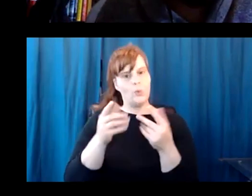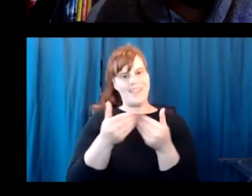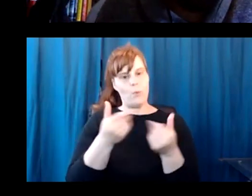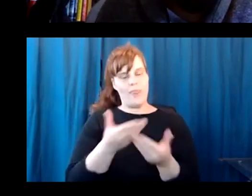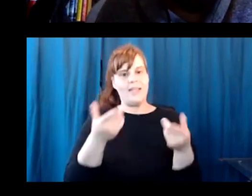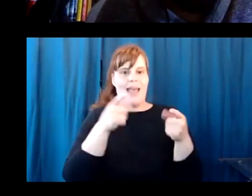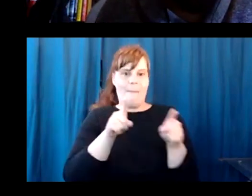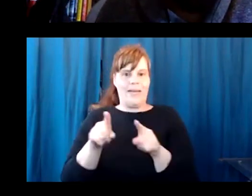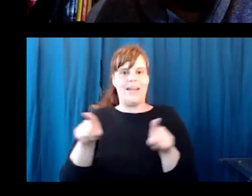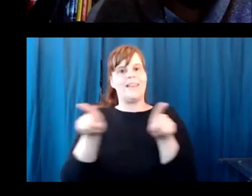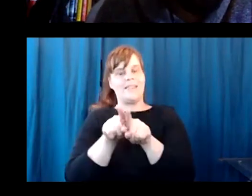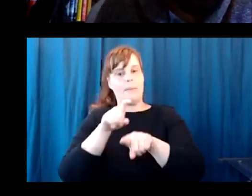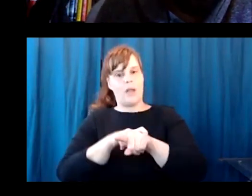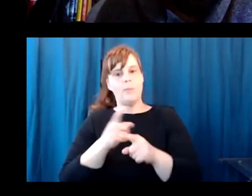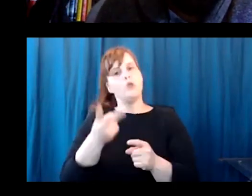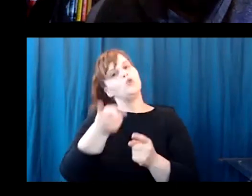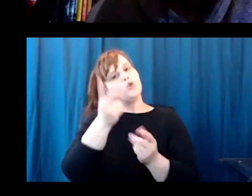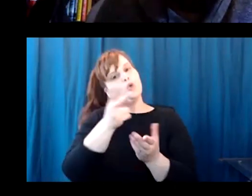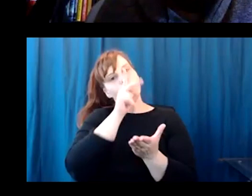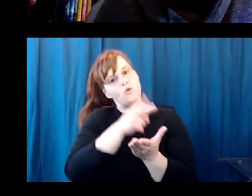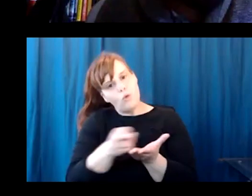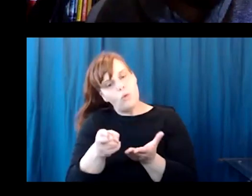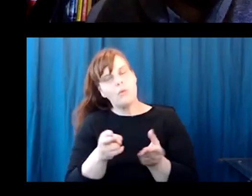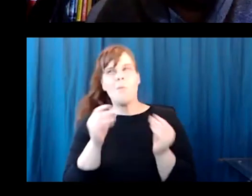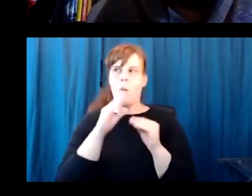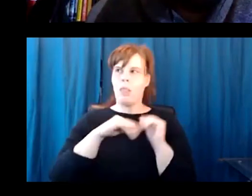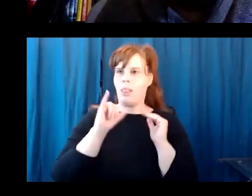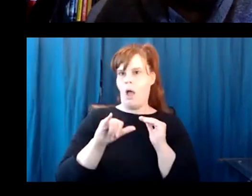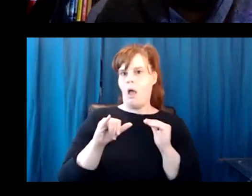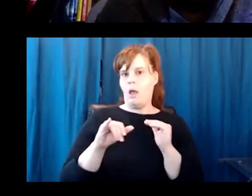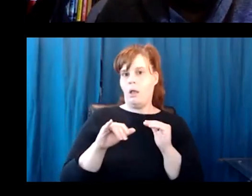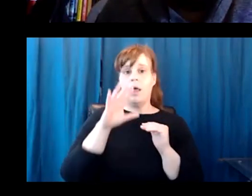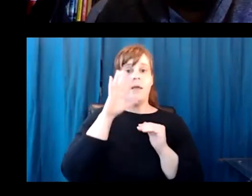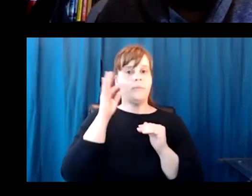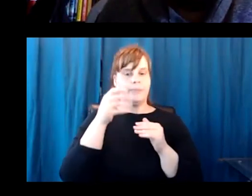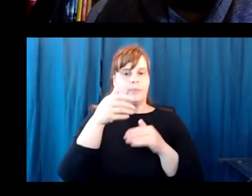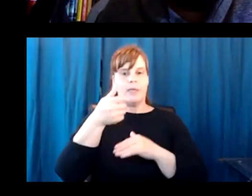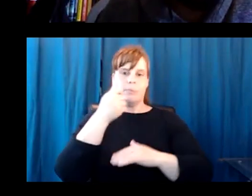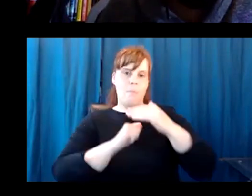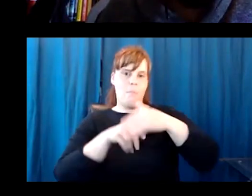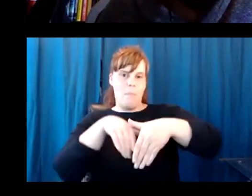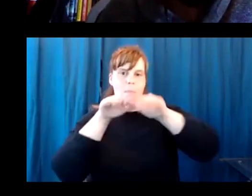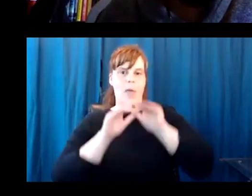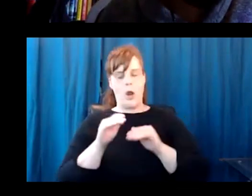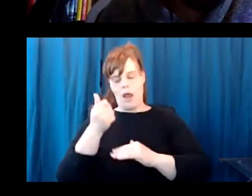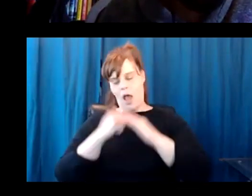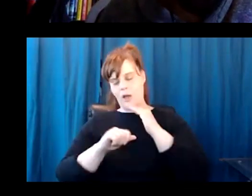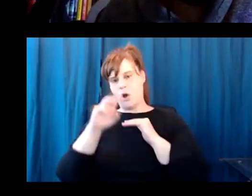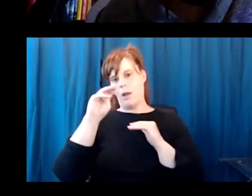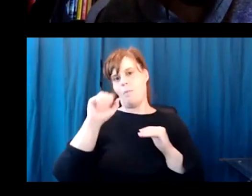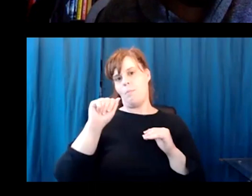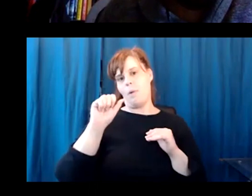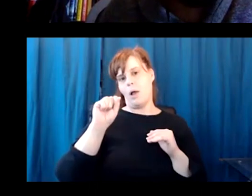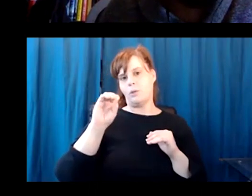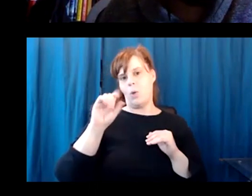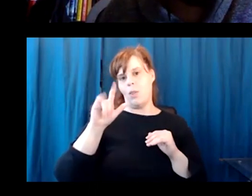Two truths. More than that. Felix is buried beneath a mausoleum. Felix is right now perched on the back of